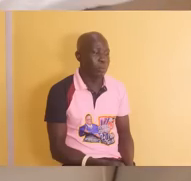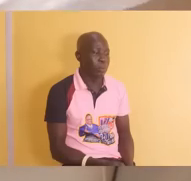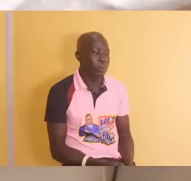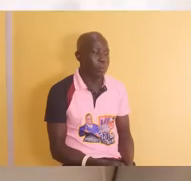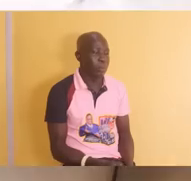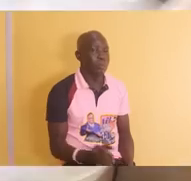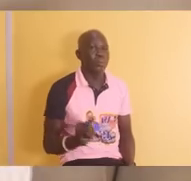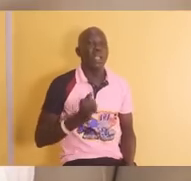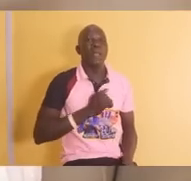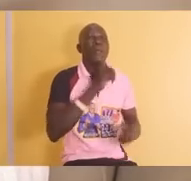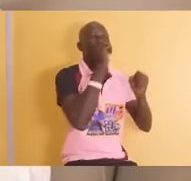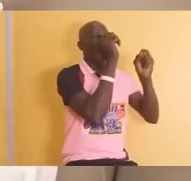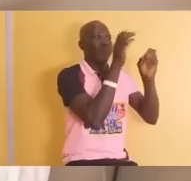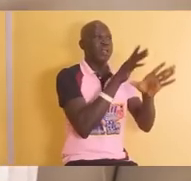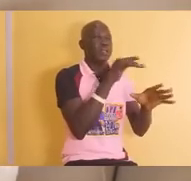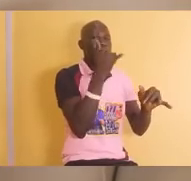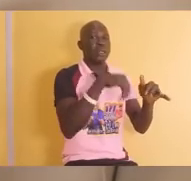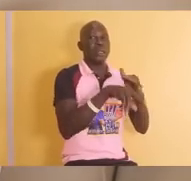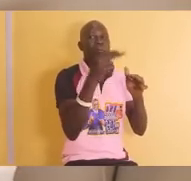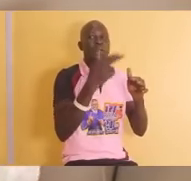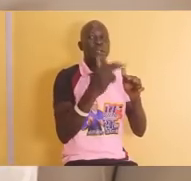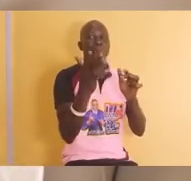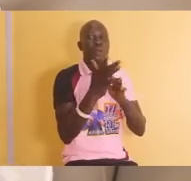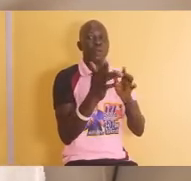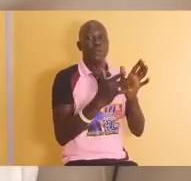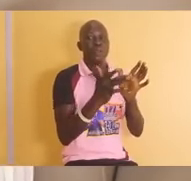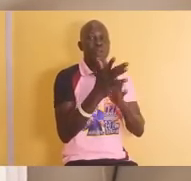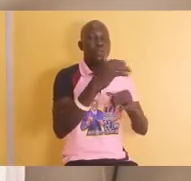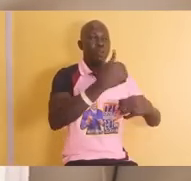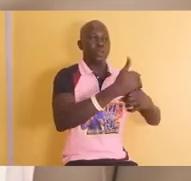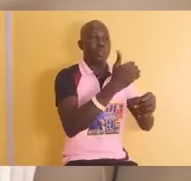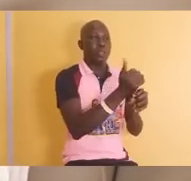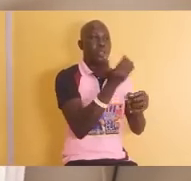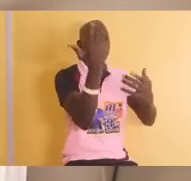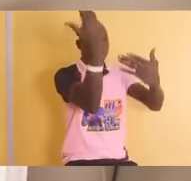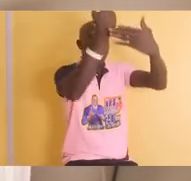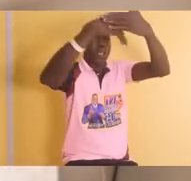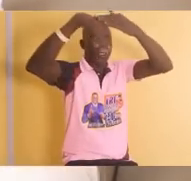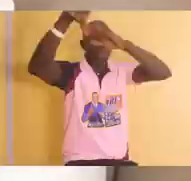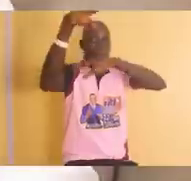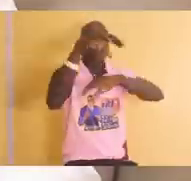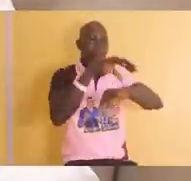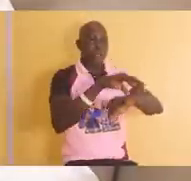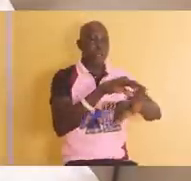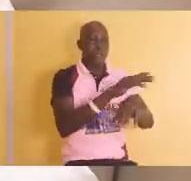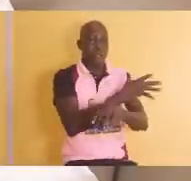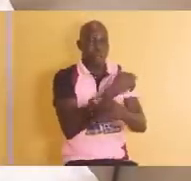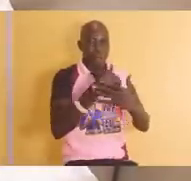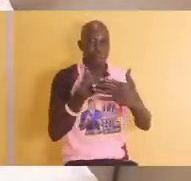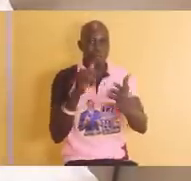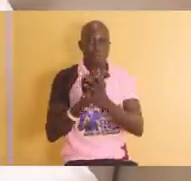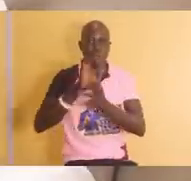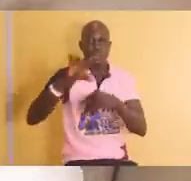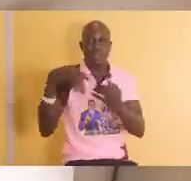mo sure loruko oluwa I bless in the name of the Lord thunder ye ati orun that quake the heaven and the earth ki awon kan won yi to